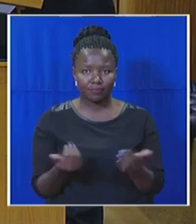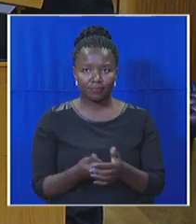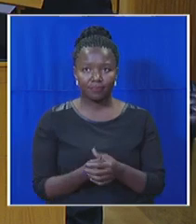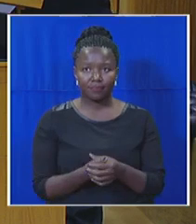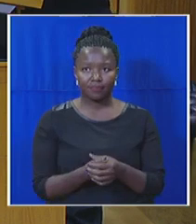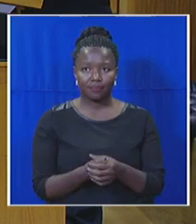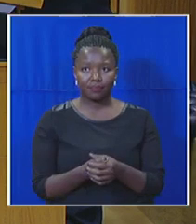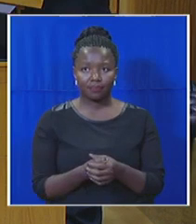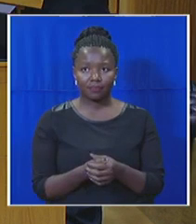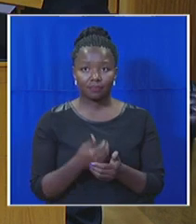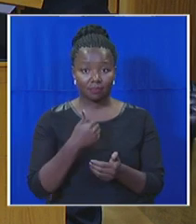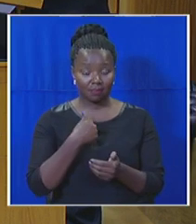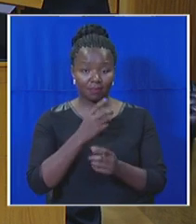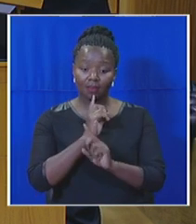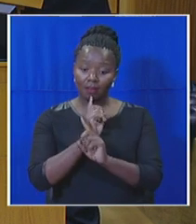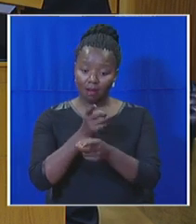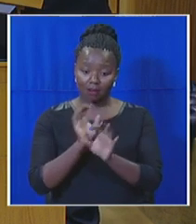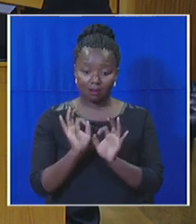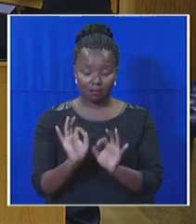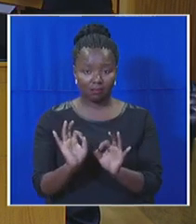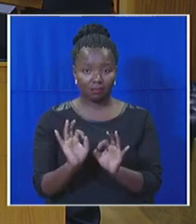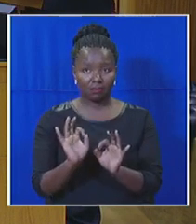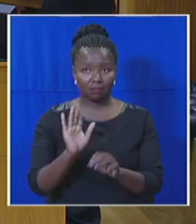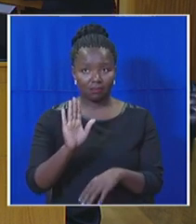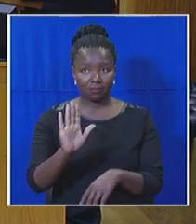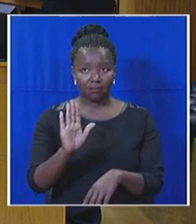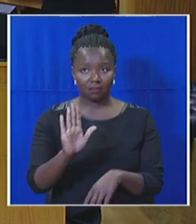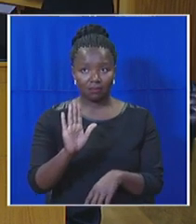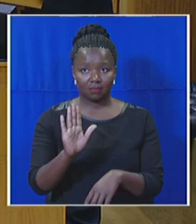I'm going to answer you, whether